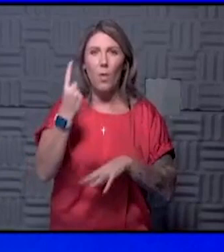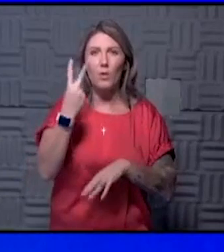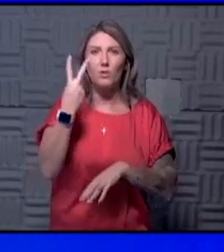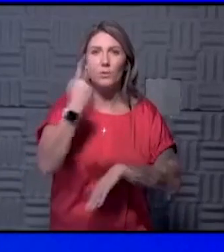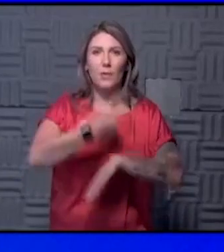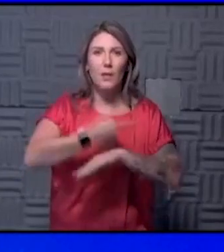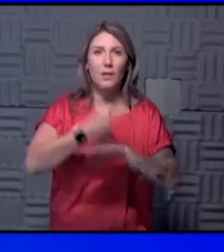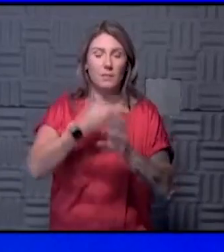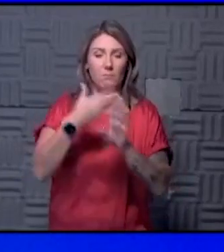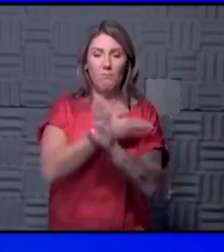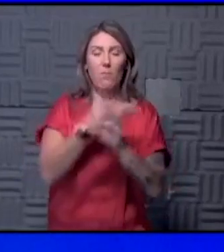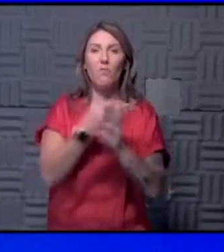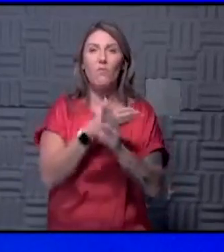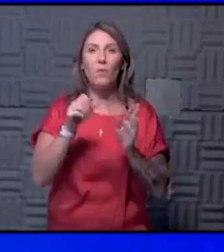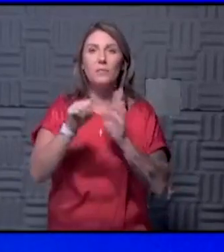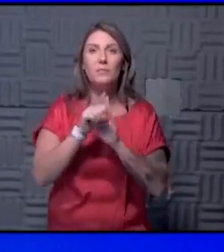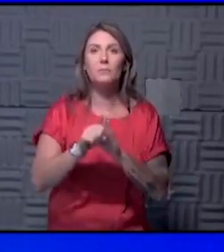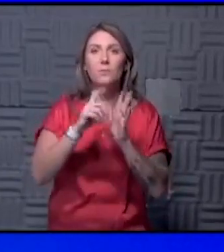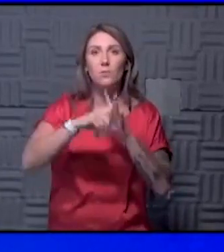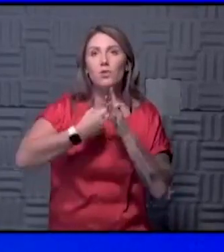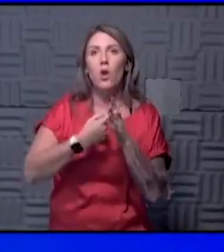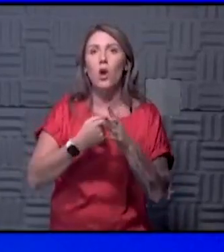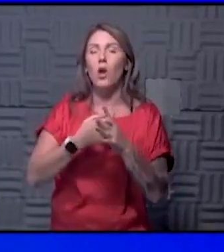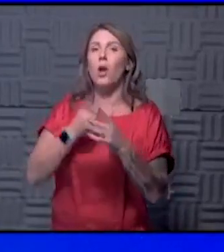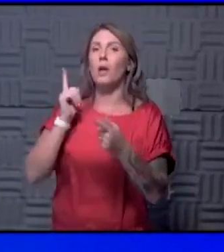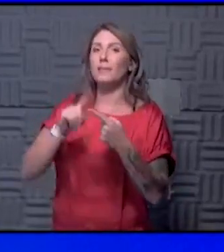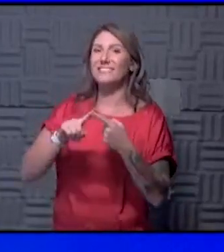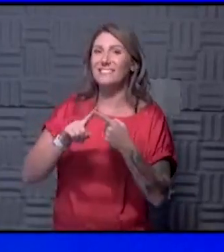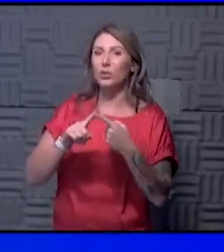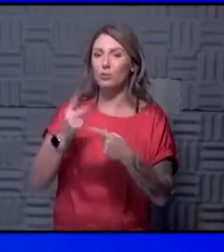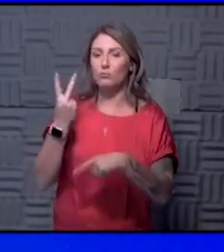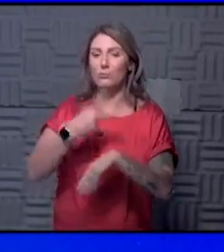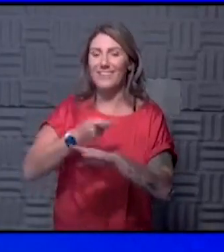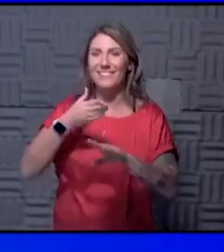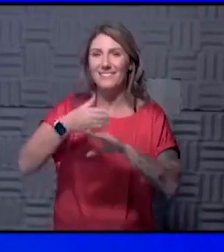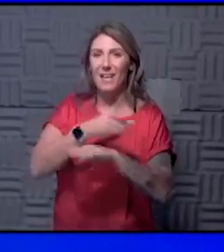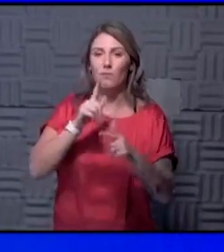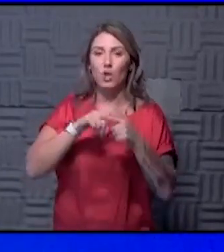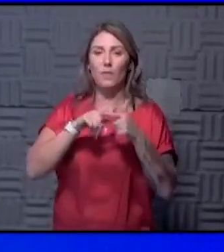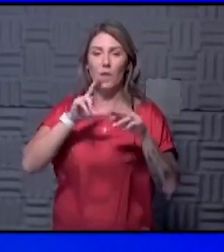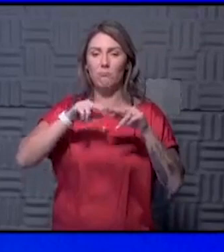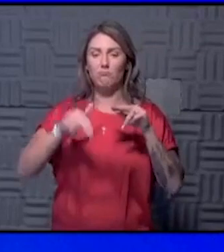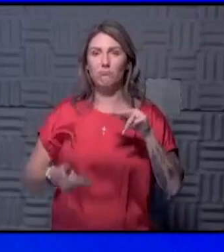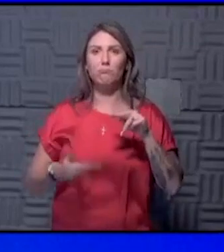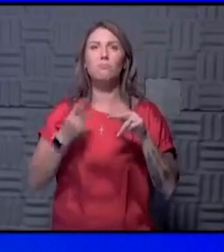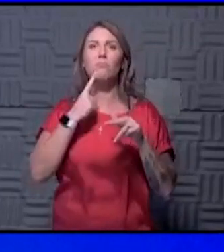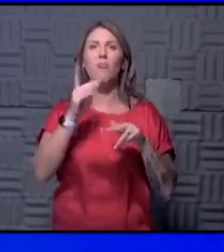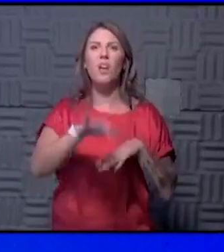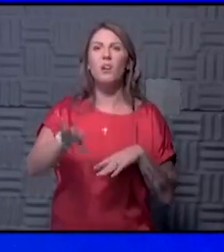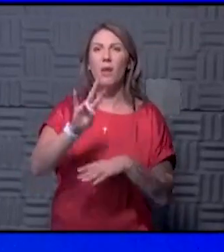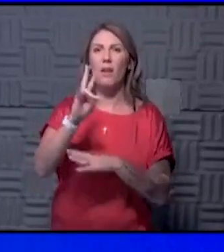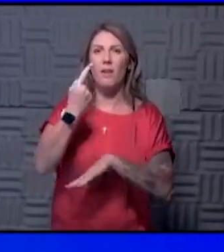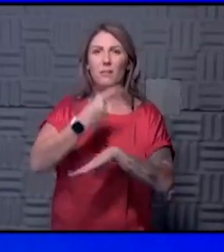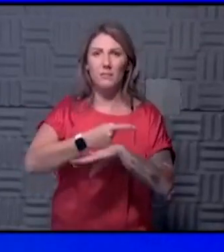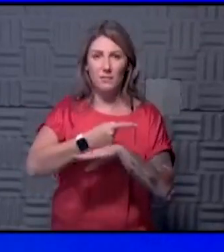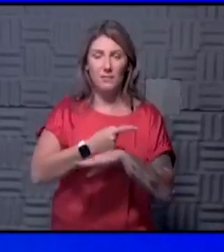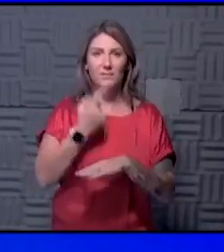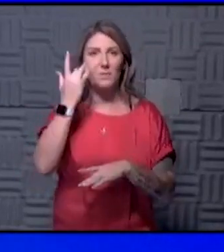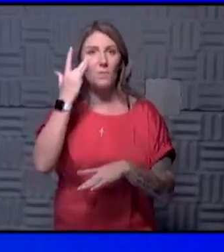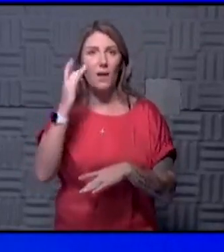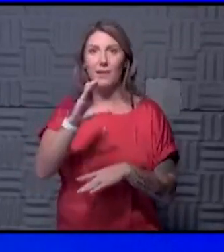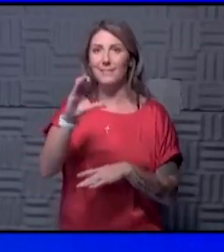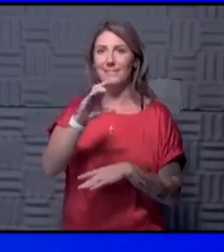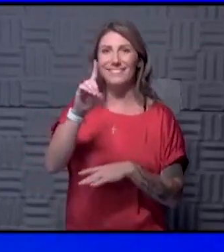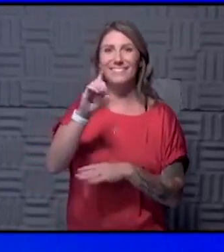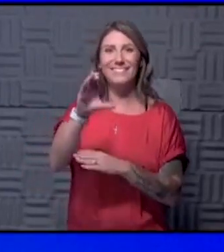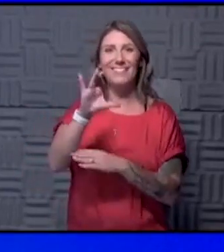before symptoms start to 1 to 2 days after symptoms start. And then it goes down from there probably really to about 8 days. And that is why the CDC